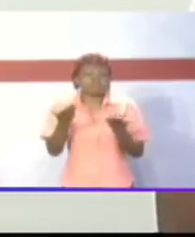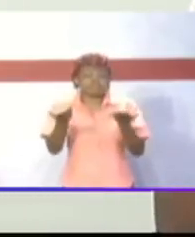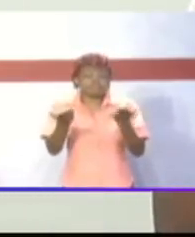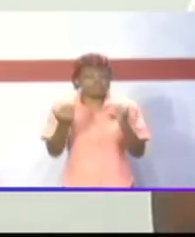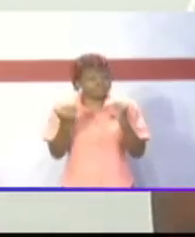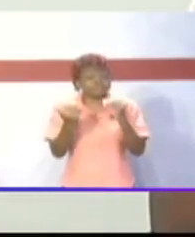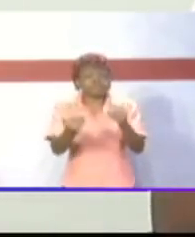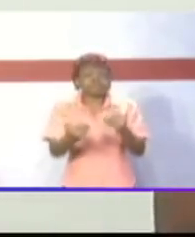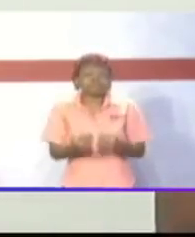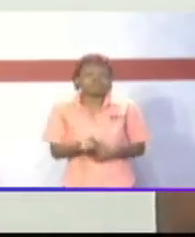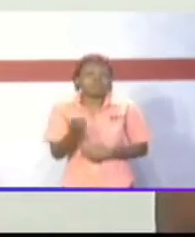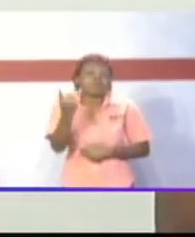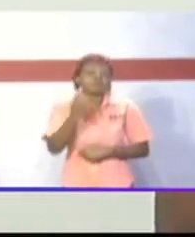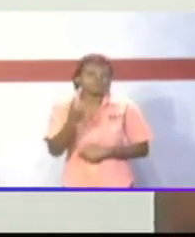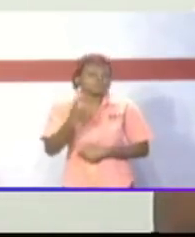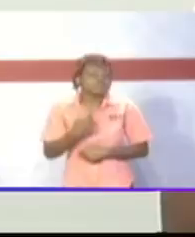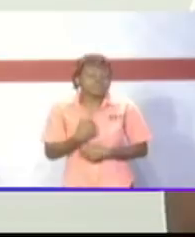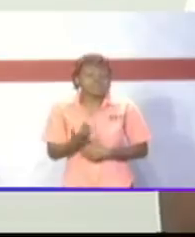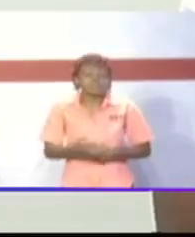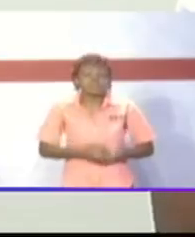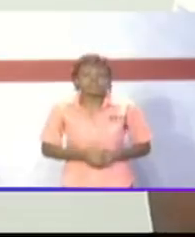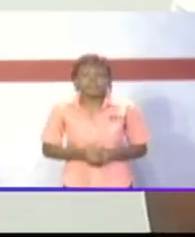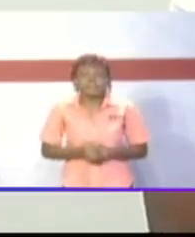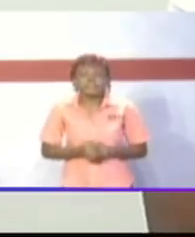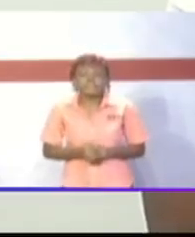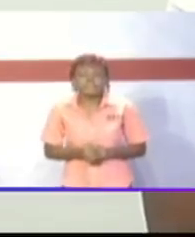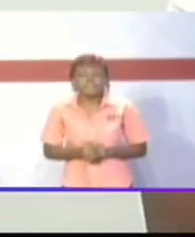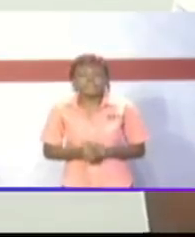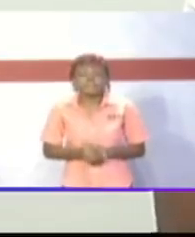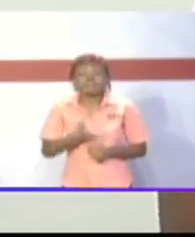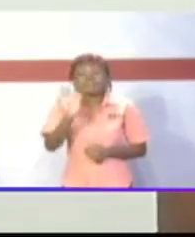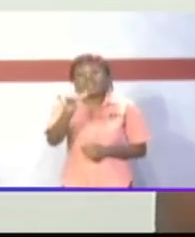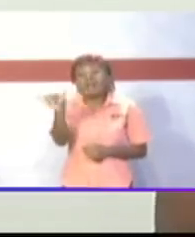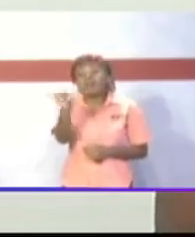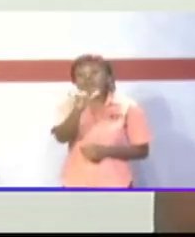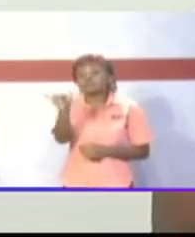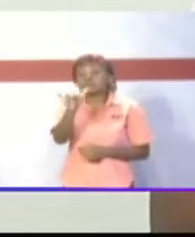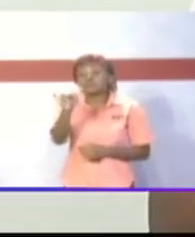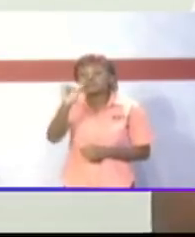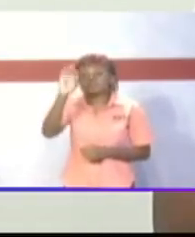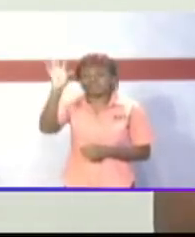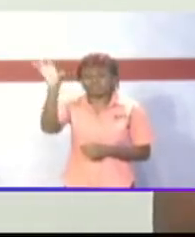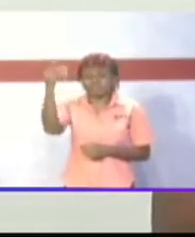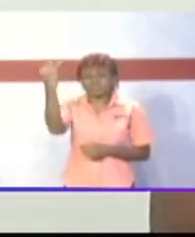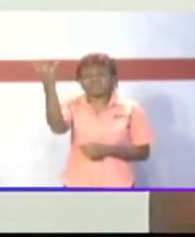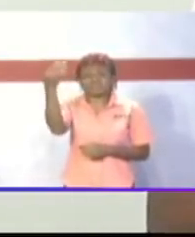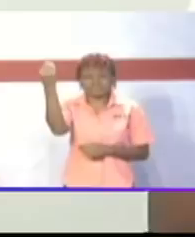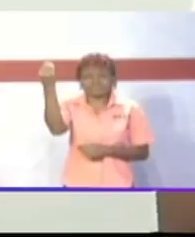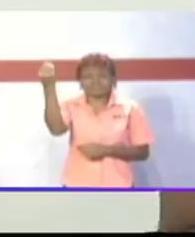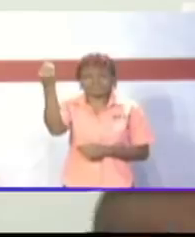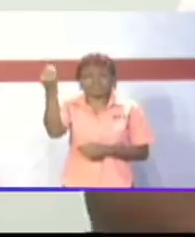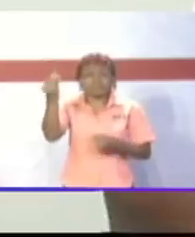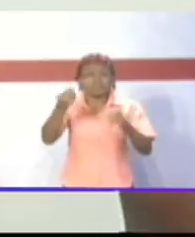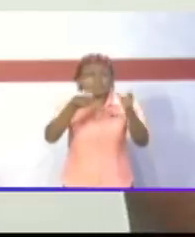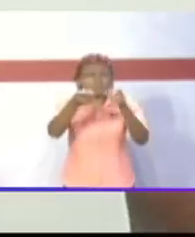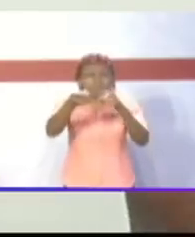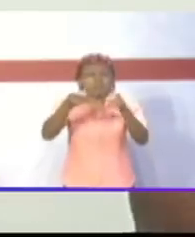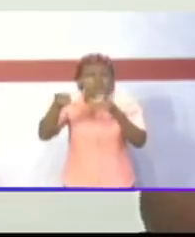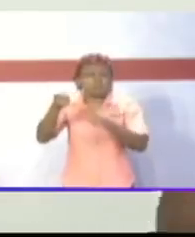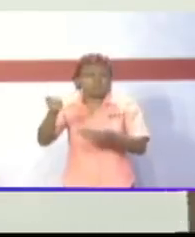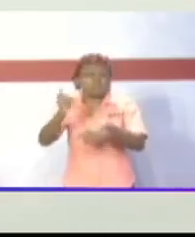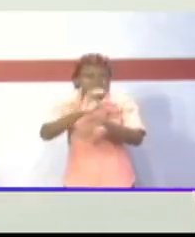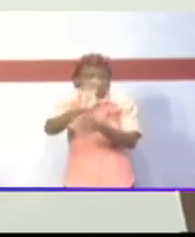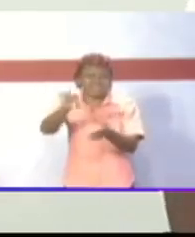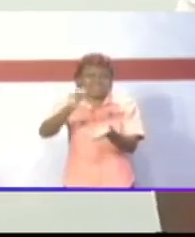especially on Emergency Operations Center. Please feel free to pose questions to our other presenters. We now go to